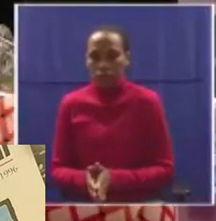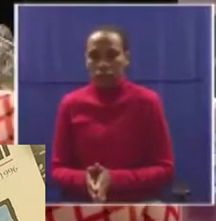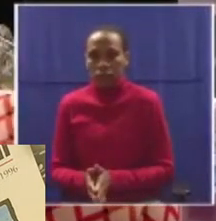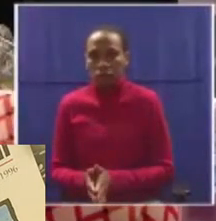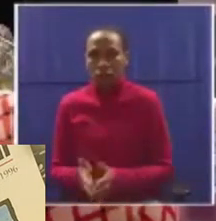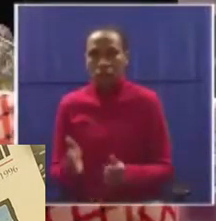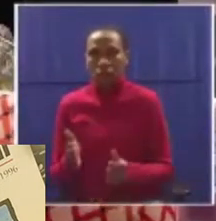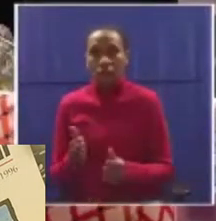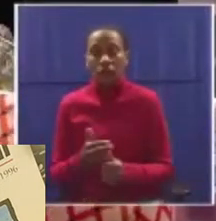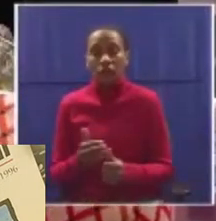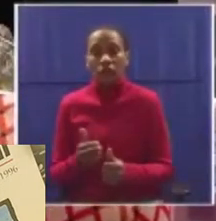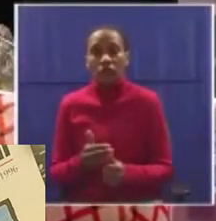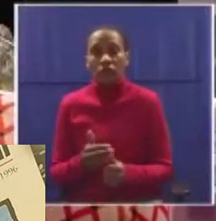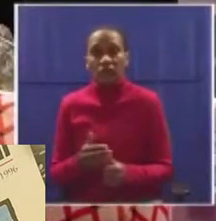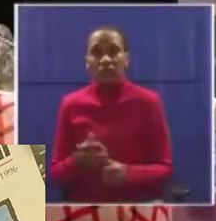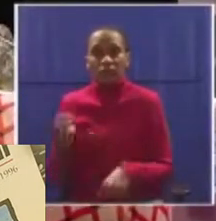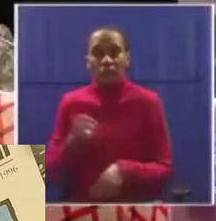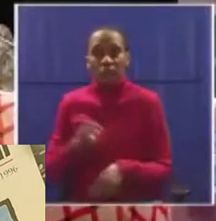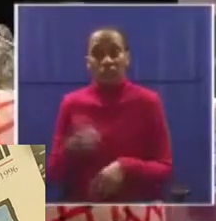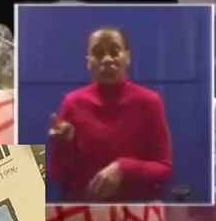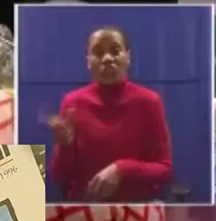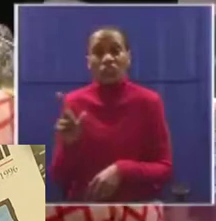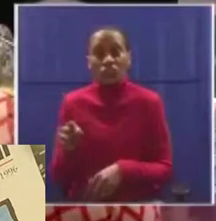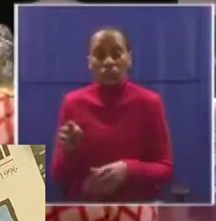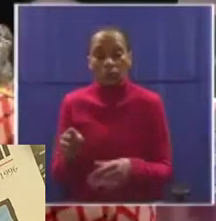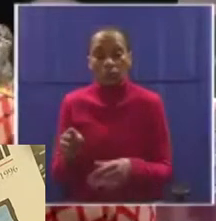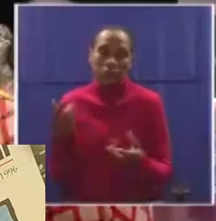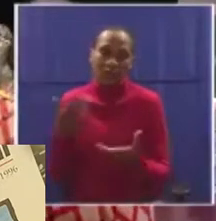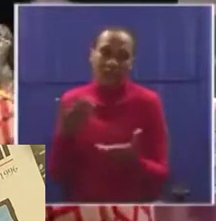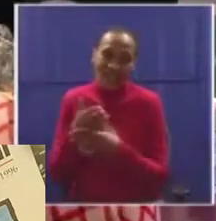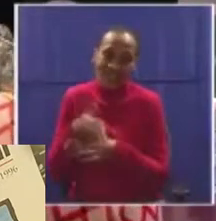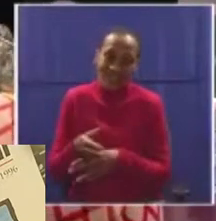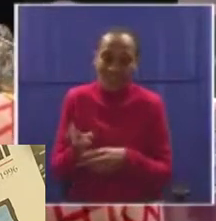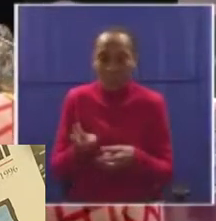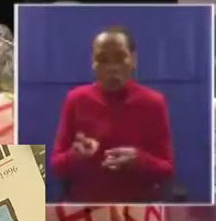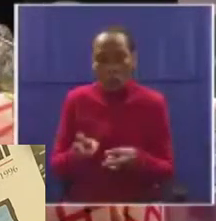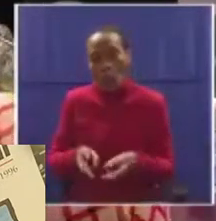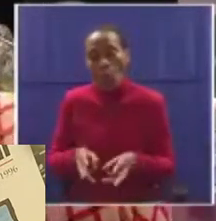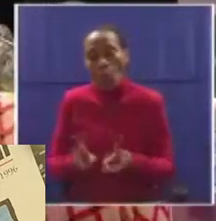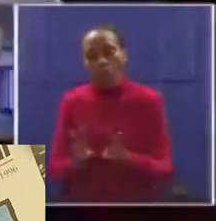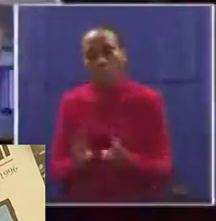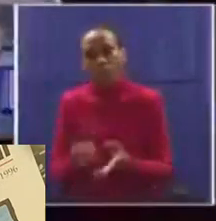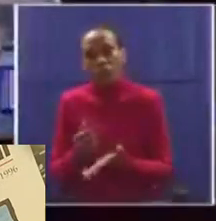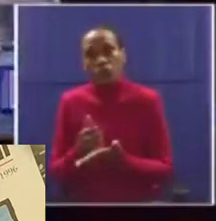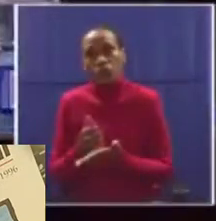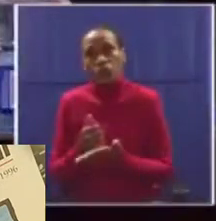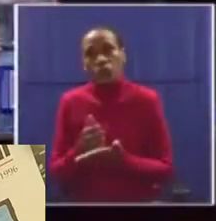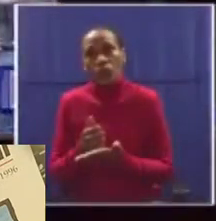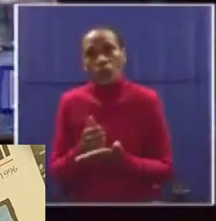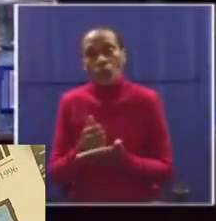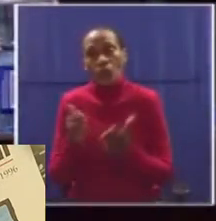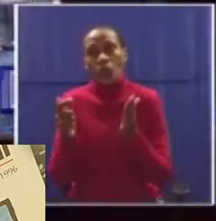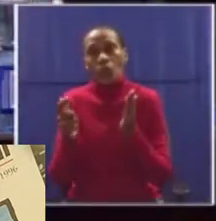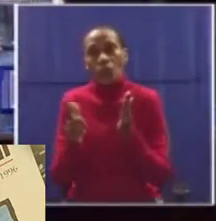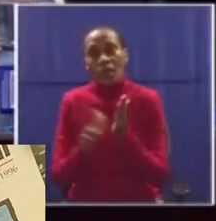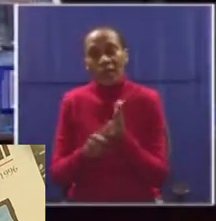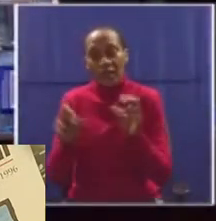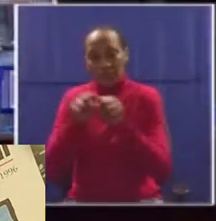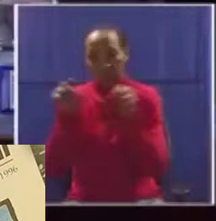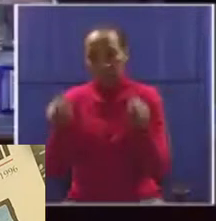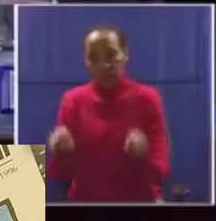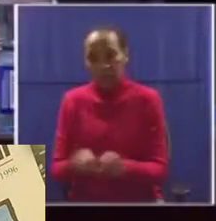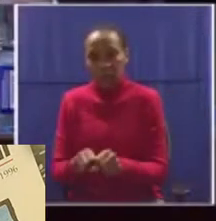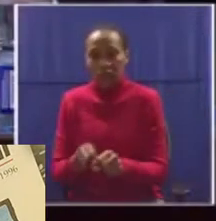first I will provide a low-cost and accessible alternative to traditional legal system